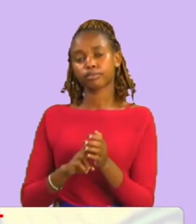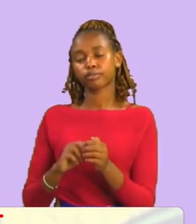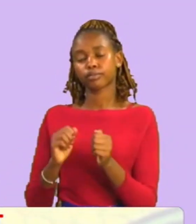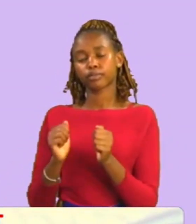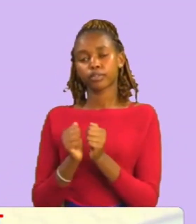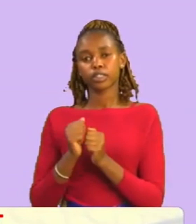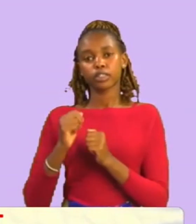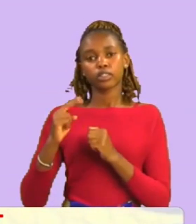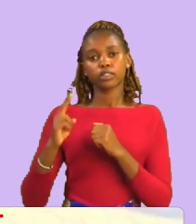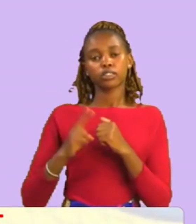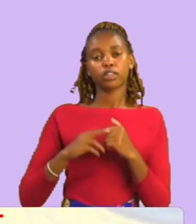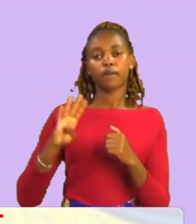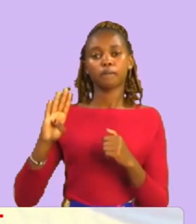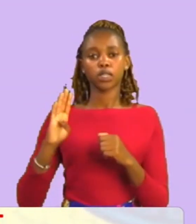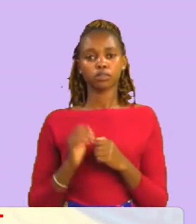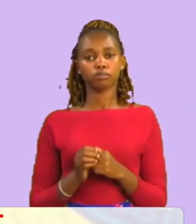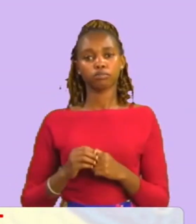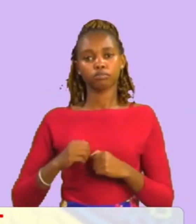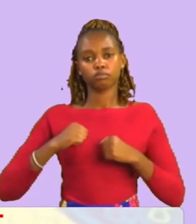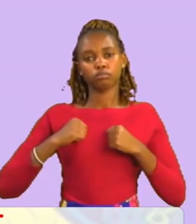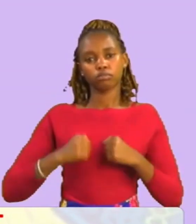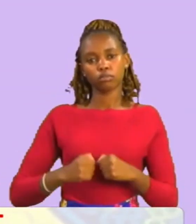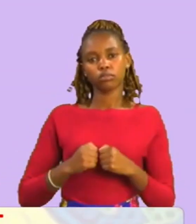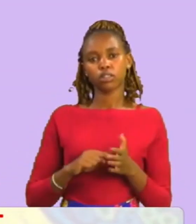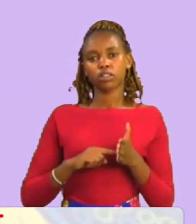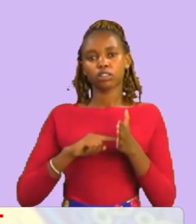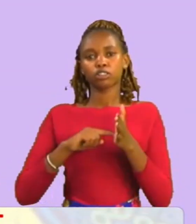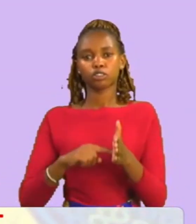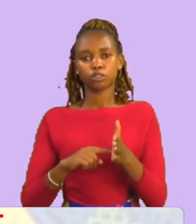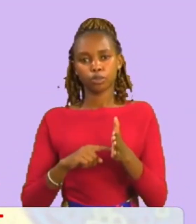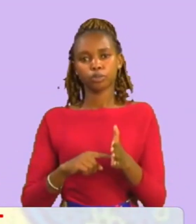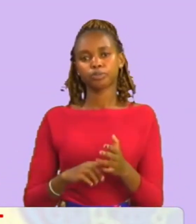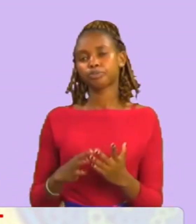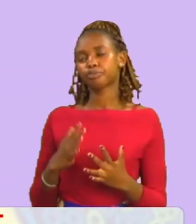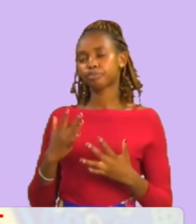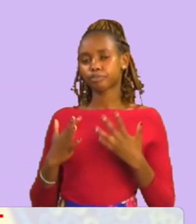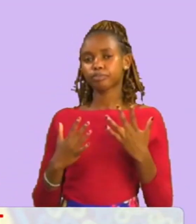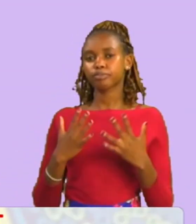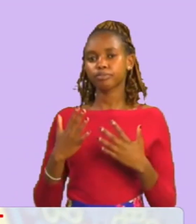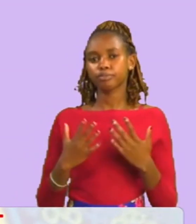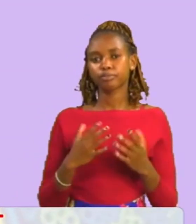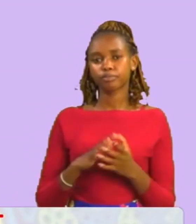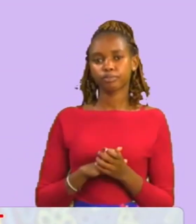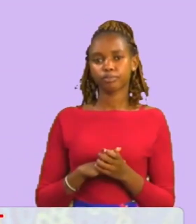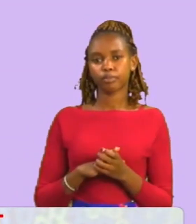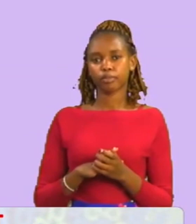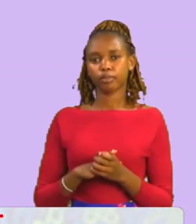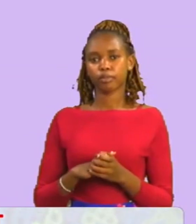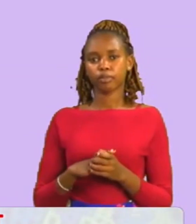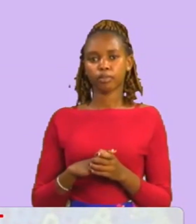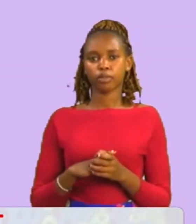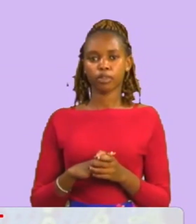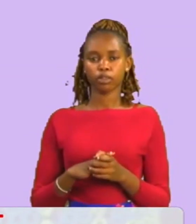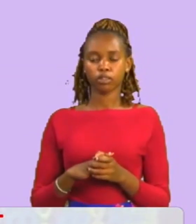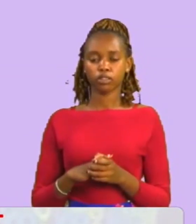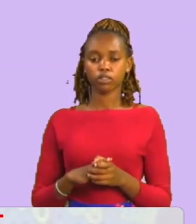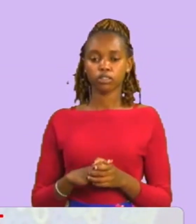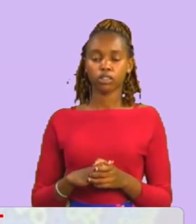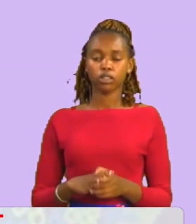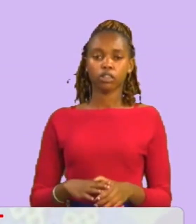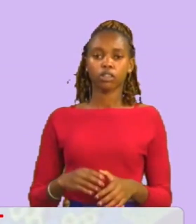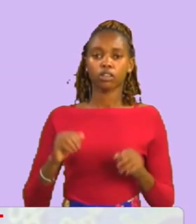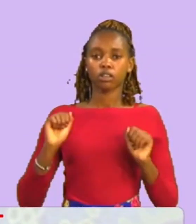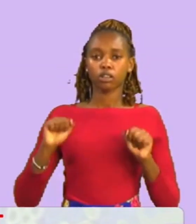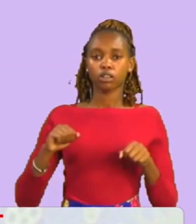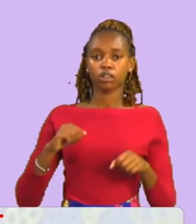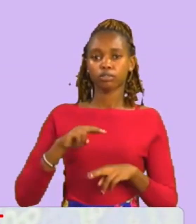massive. Big shout out to you Mr. Derek. Anasema niaje show imekuwa ital, yes. Alafu akatutana ka quote pale akasema you can rely on external